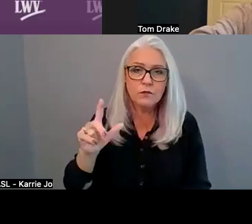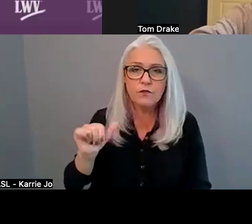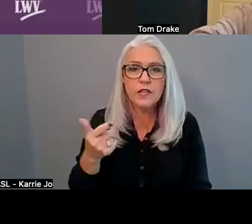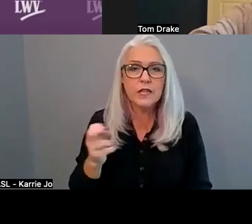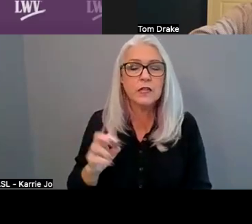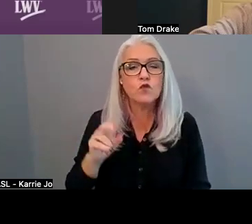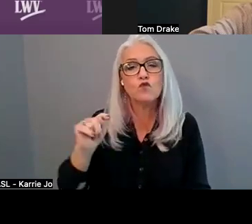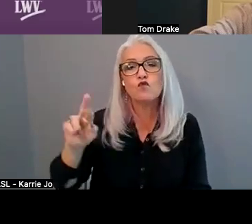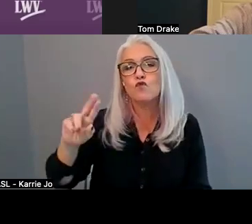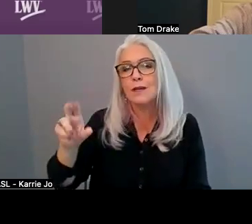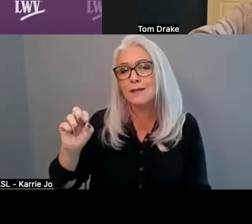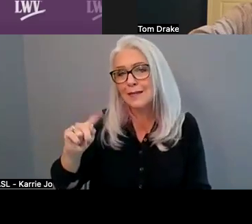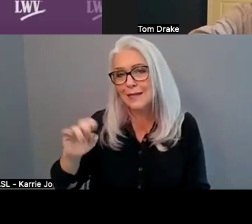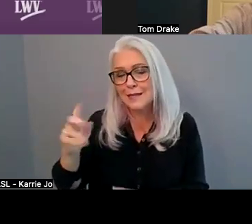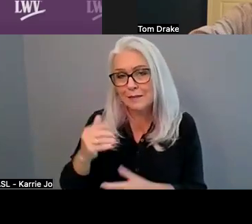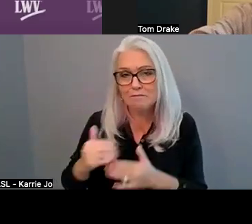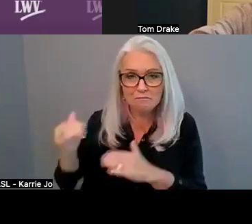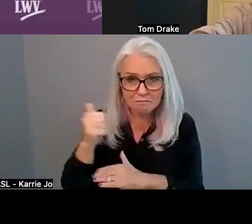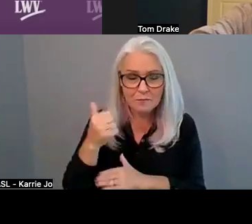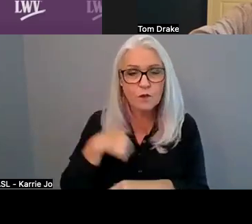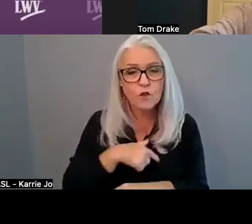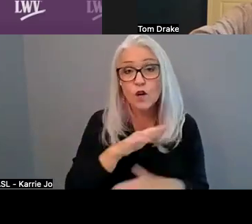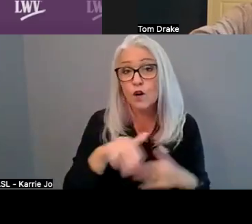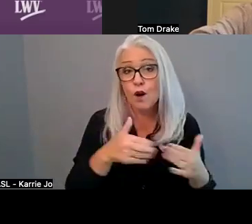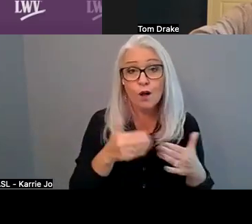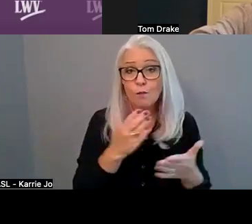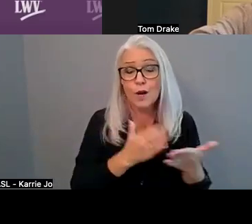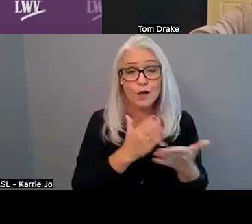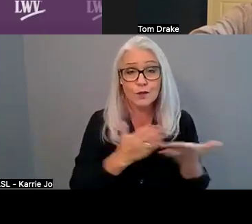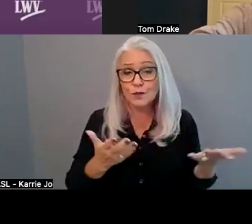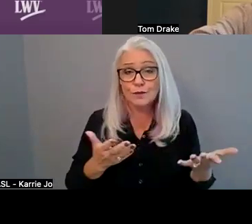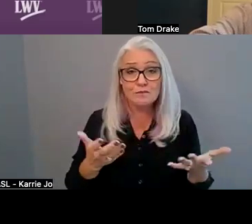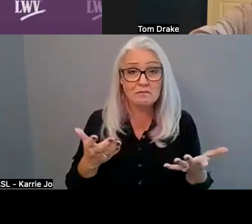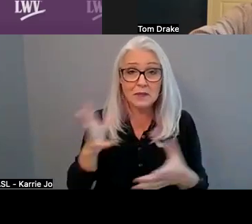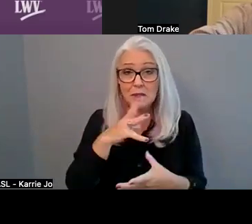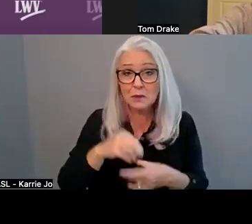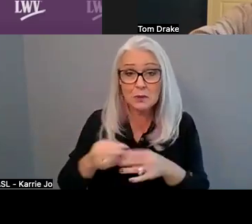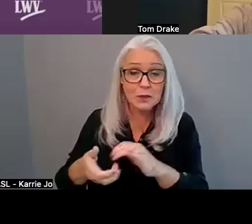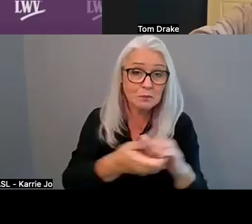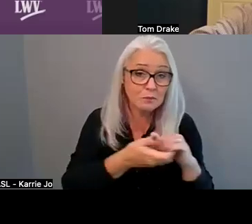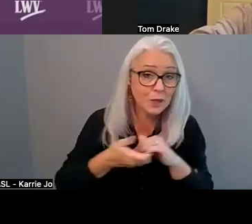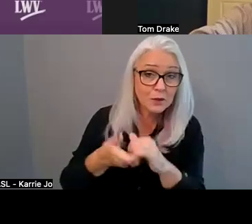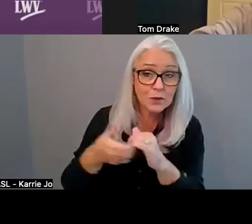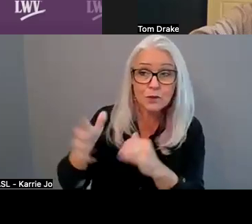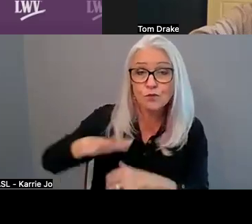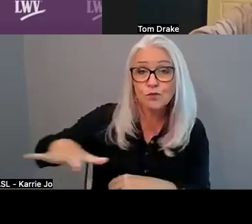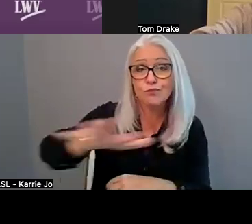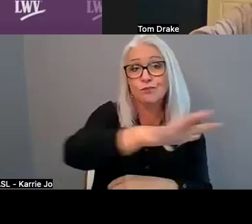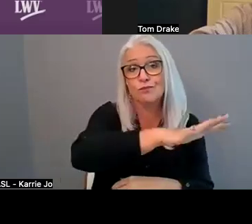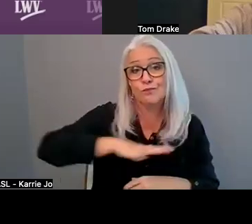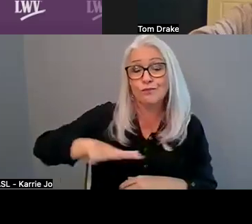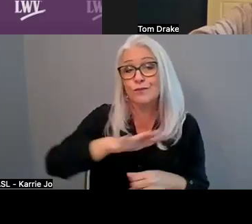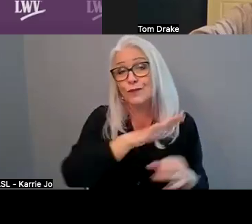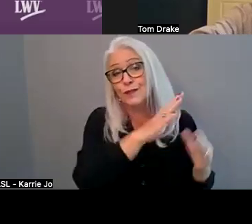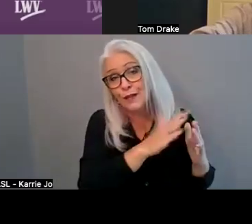advocate for this village on every front, including with our partners in other government around us, in our town, in our county, our